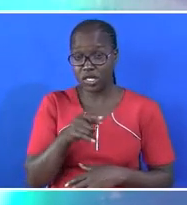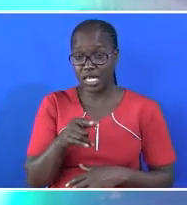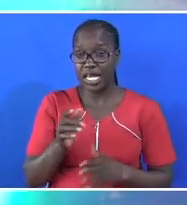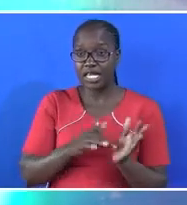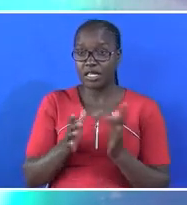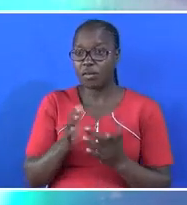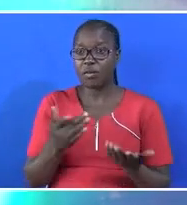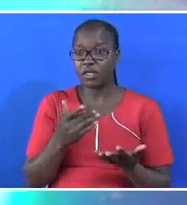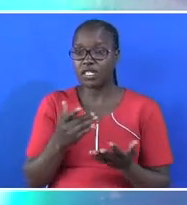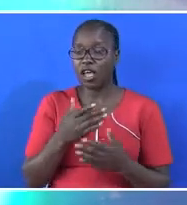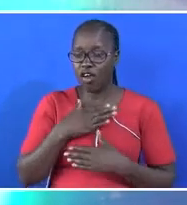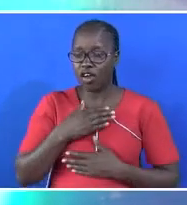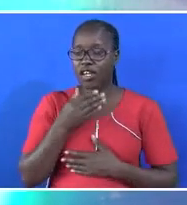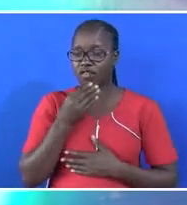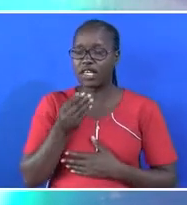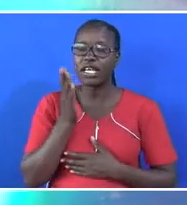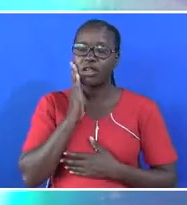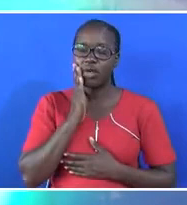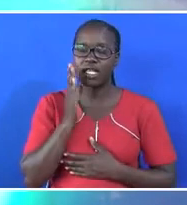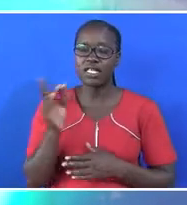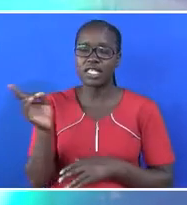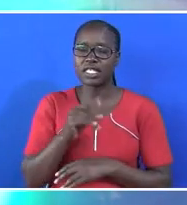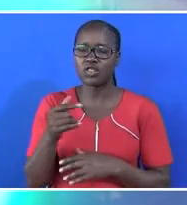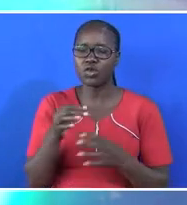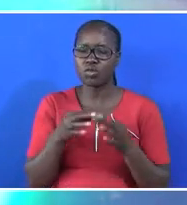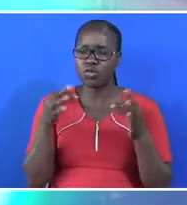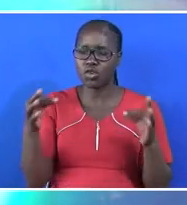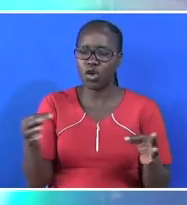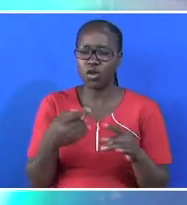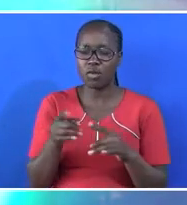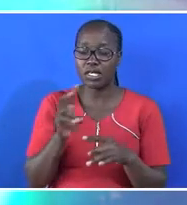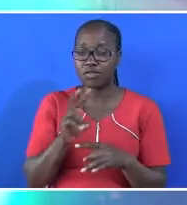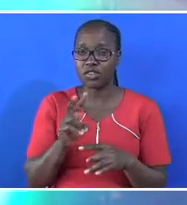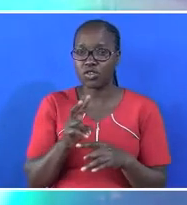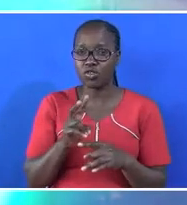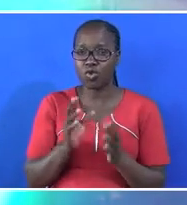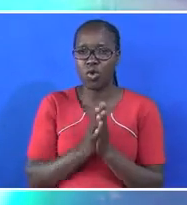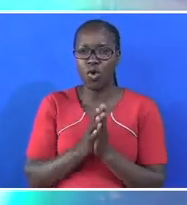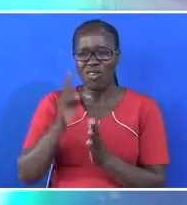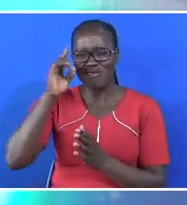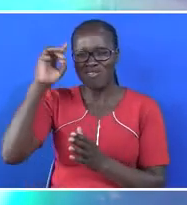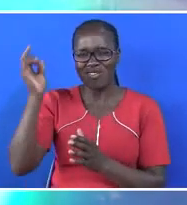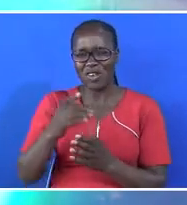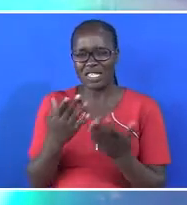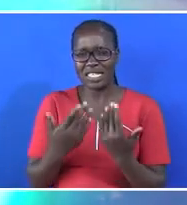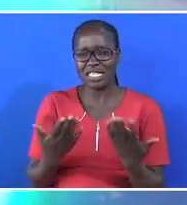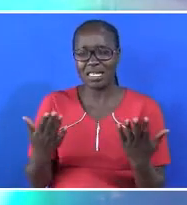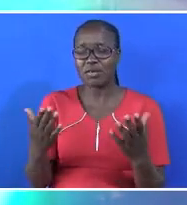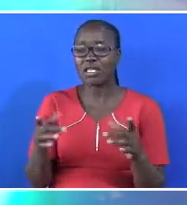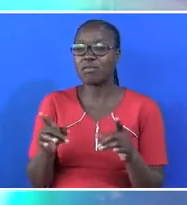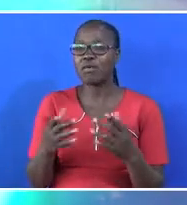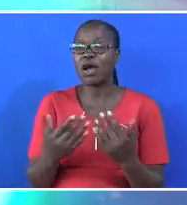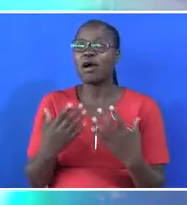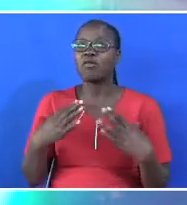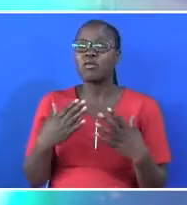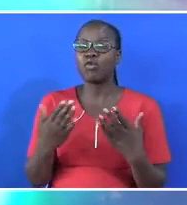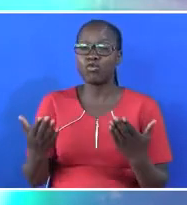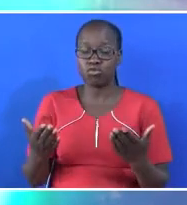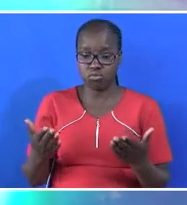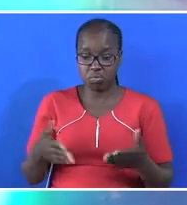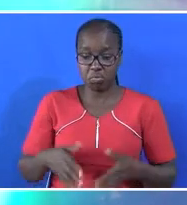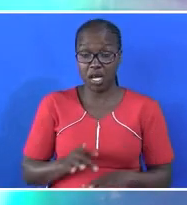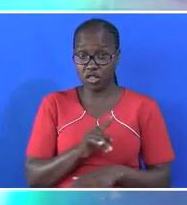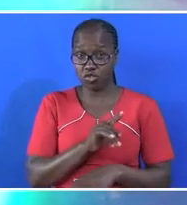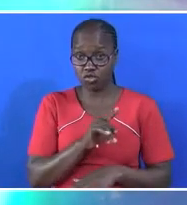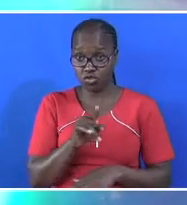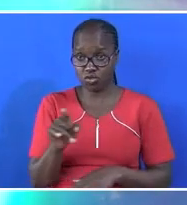your father and mother that your days may be long. But they have seen you spiting the very people who brought you to life. They have